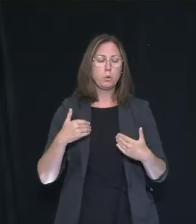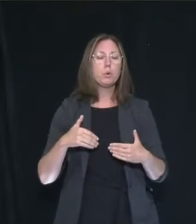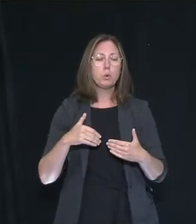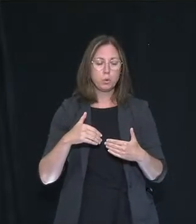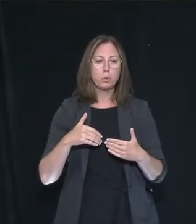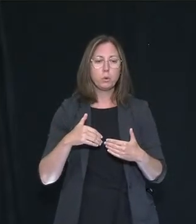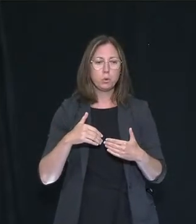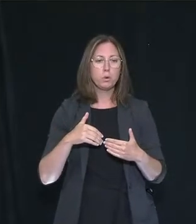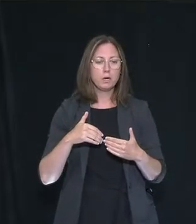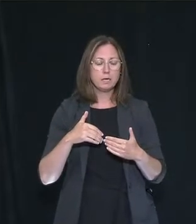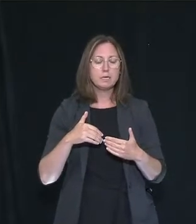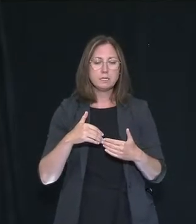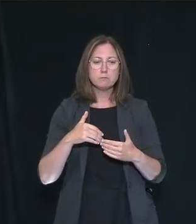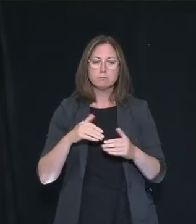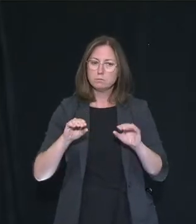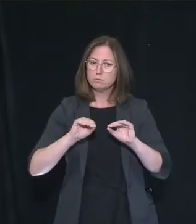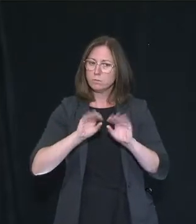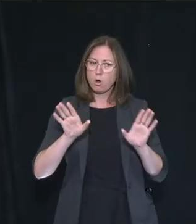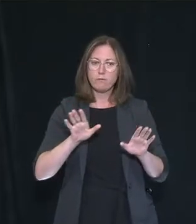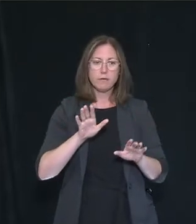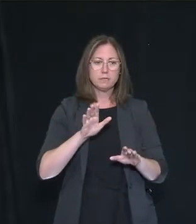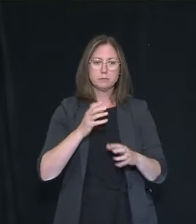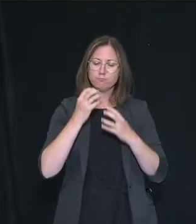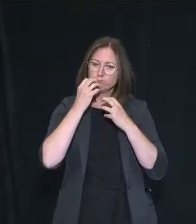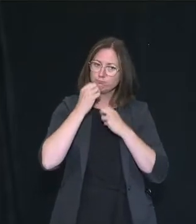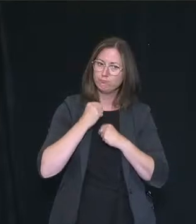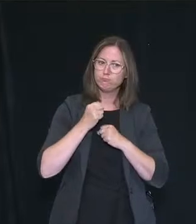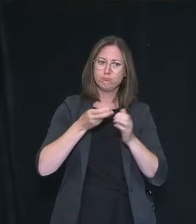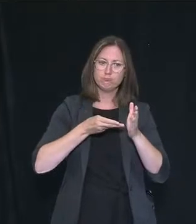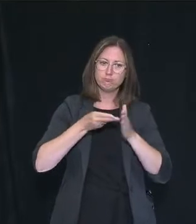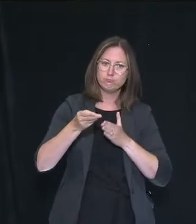personal convictions and your integrity.